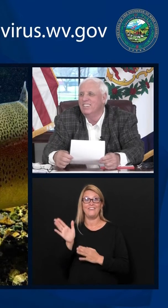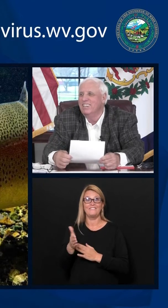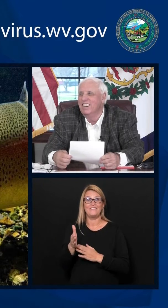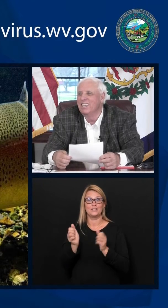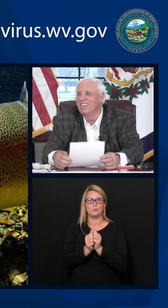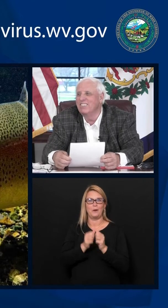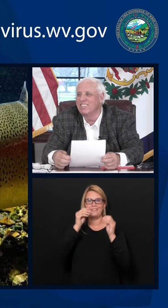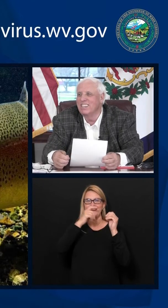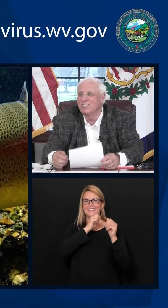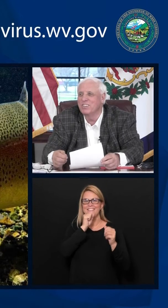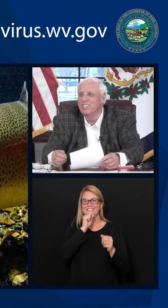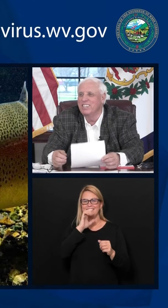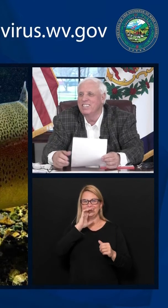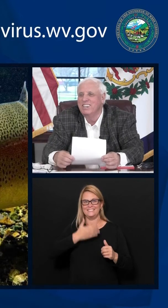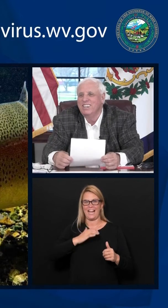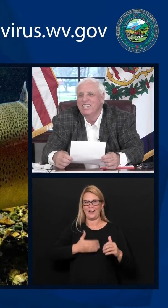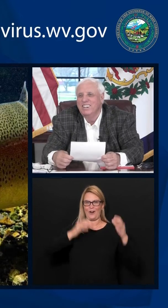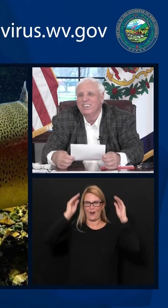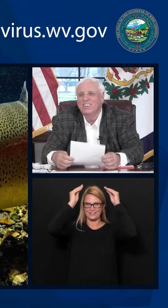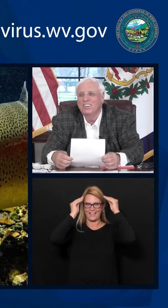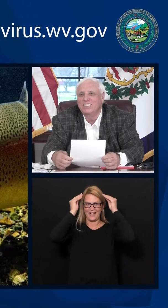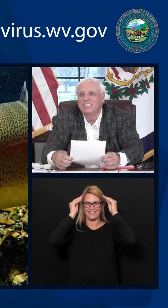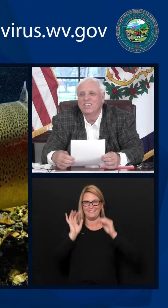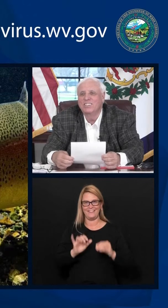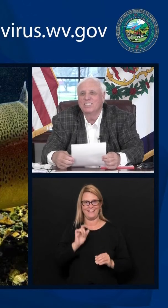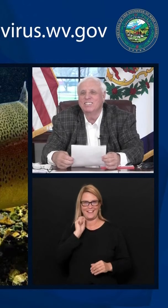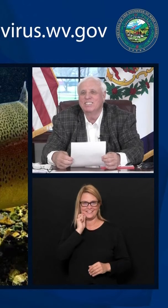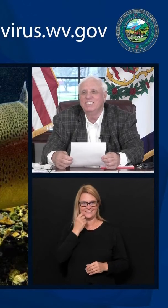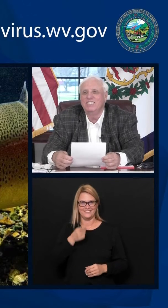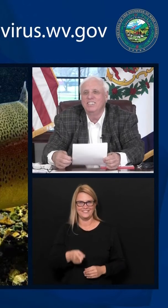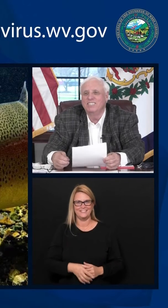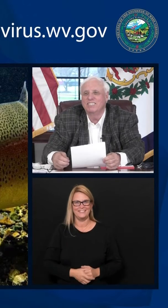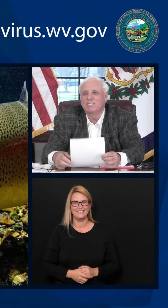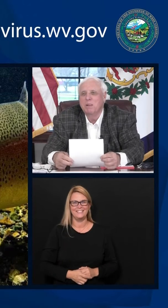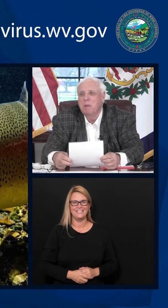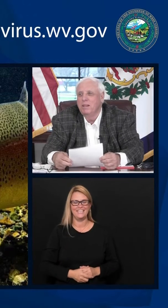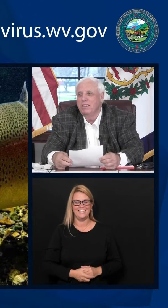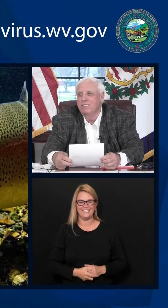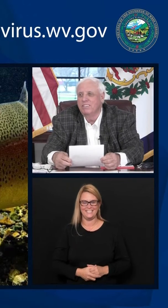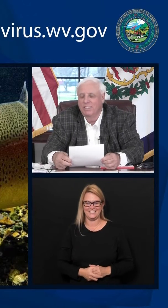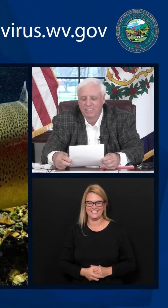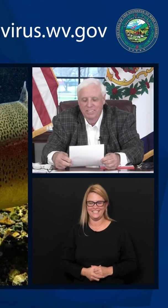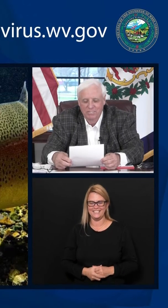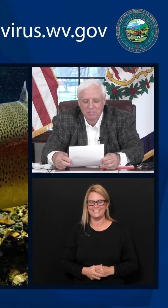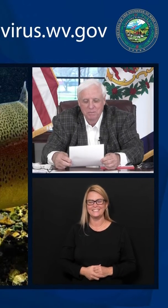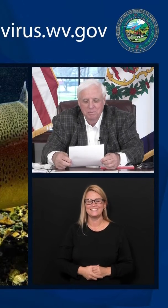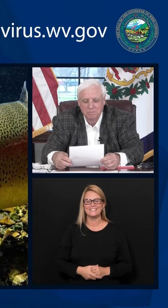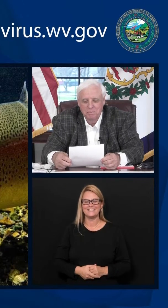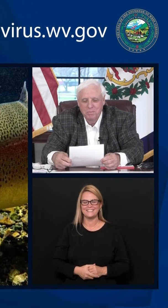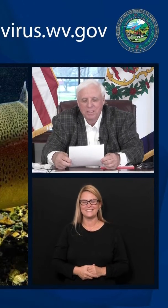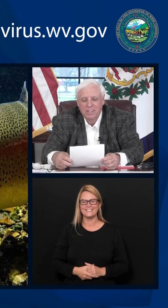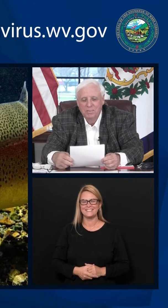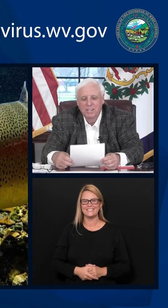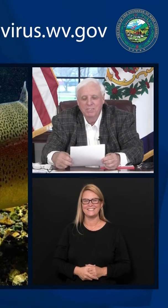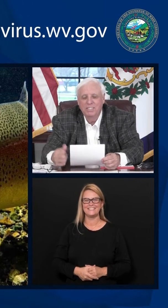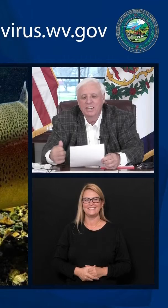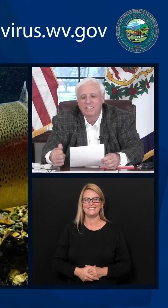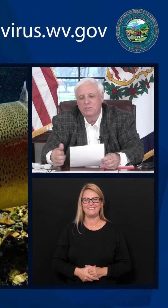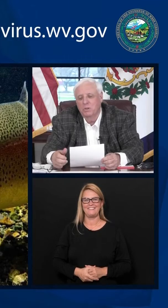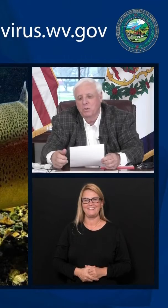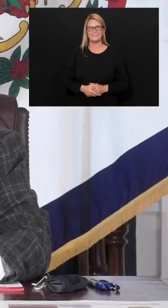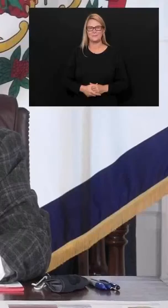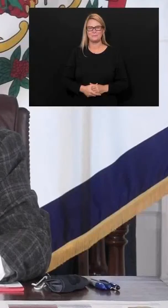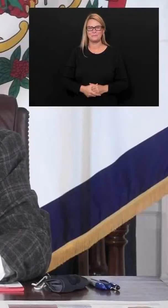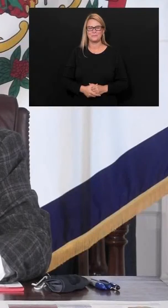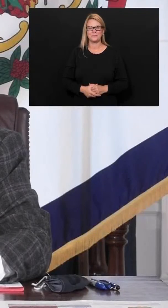it. That's pretty neat. Oh, aren't y'all just ingenious and everything? But let me tell you